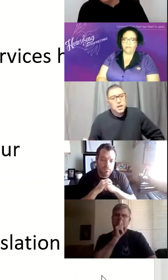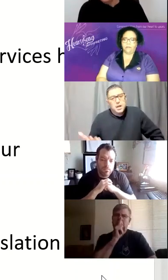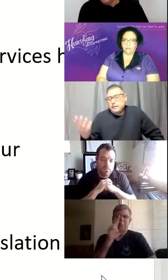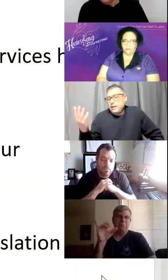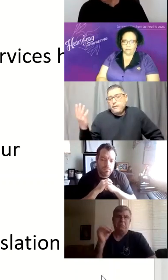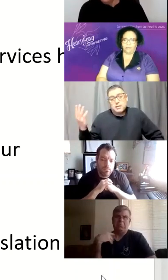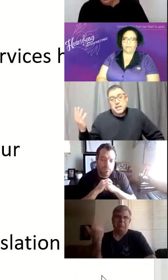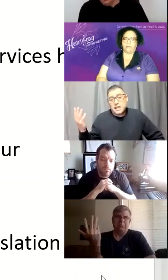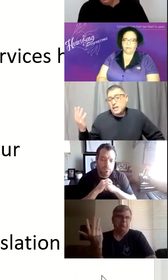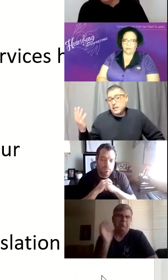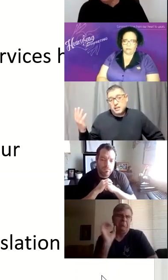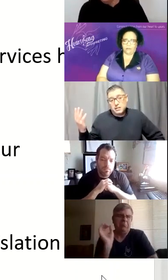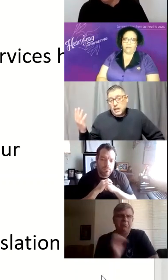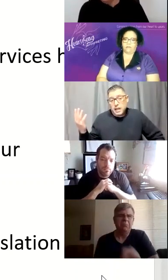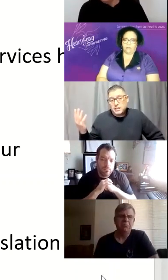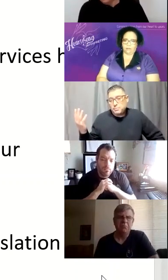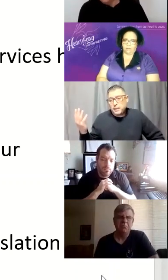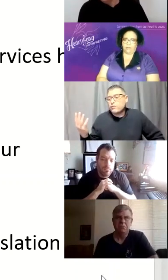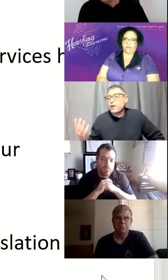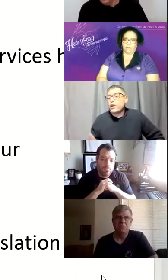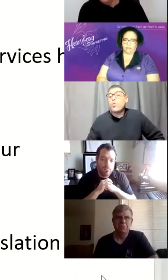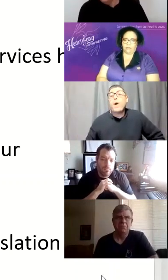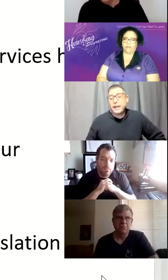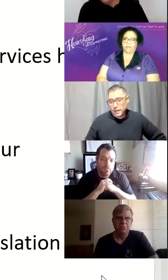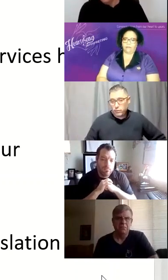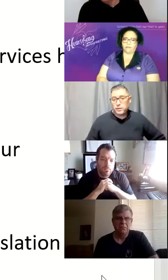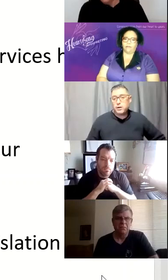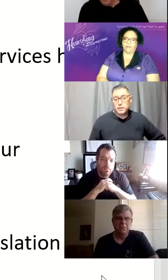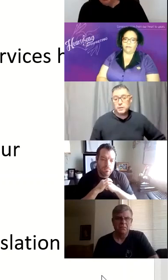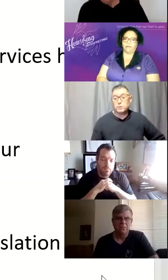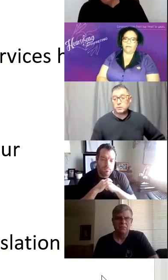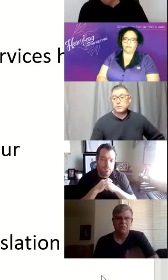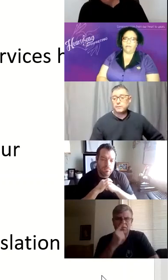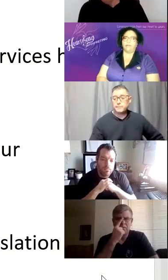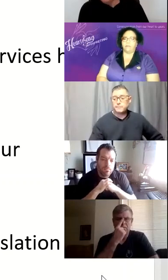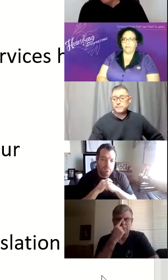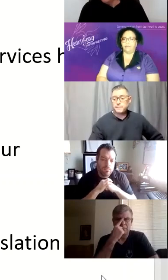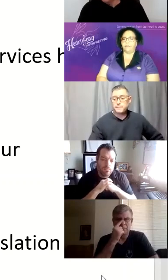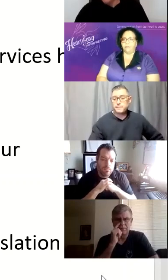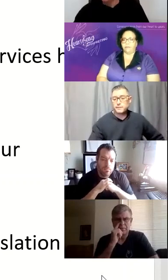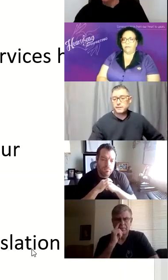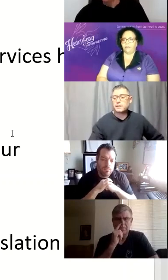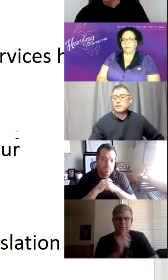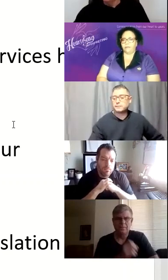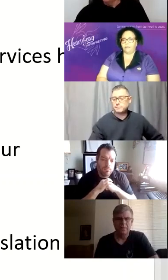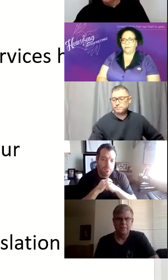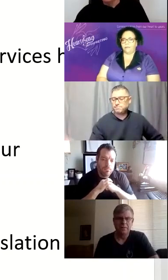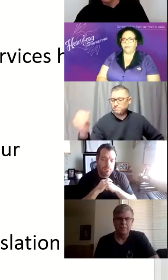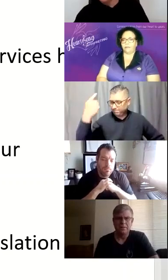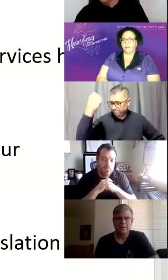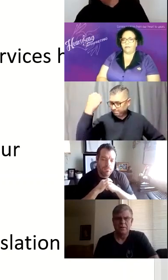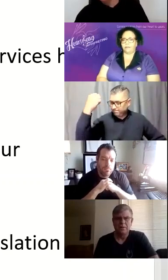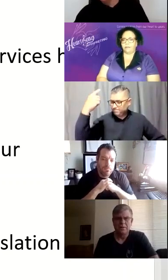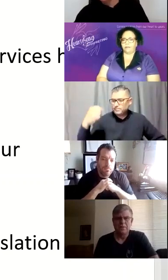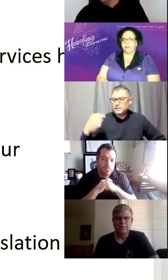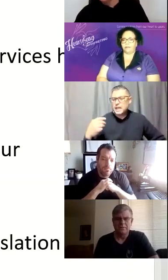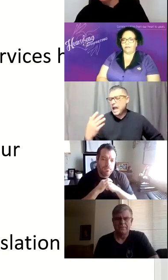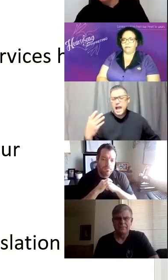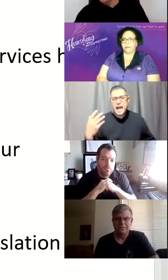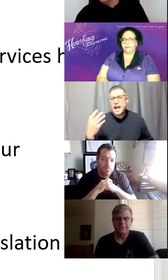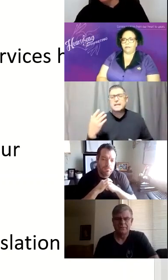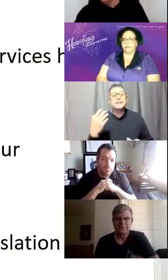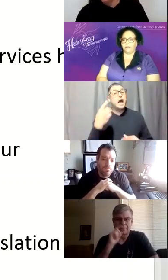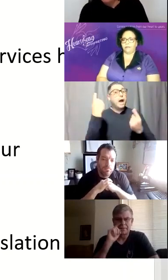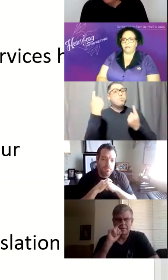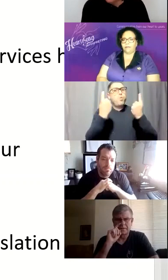but they haven't said anything. It's been very quiet at Rio Hondo. I understand. I'm just kind of wondering